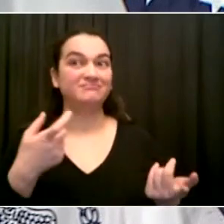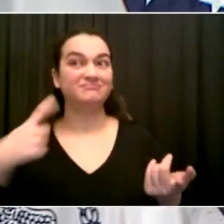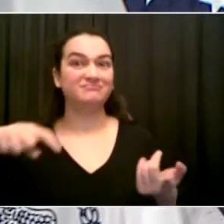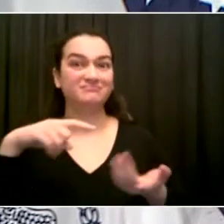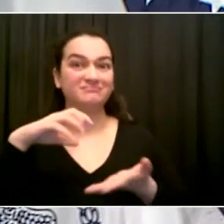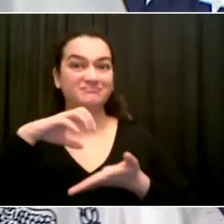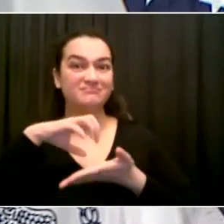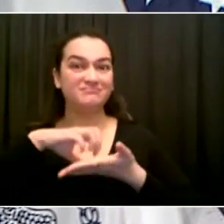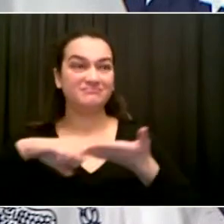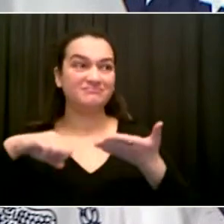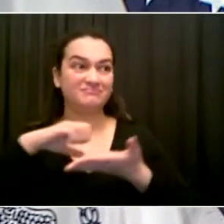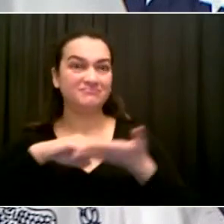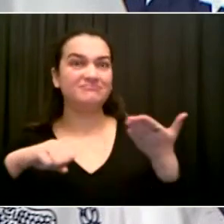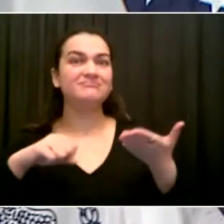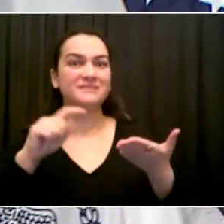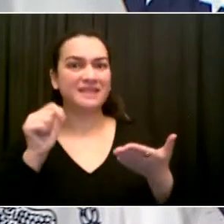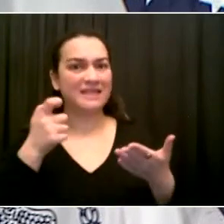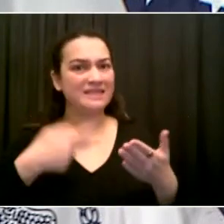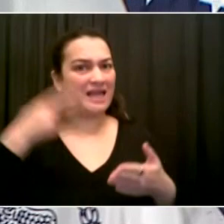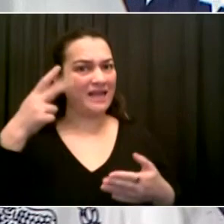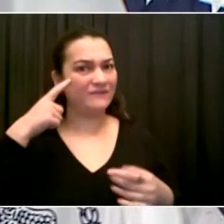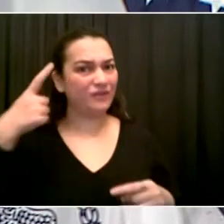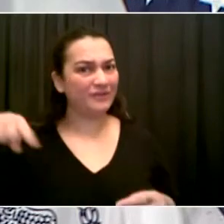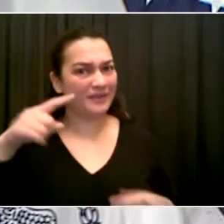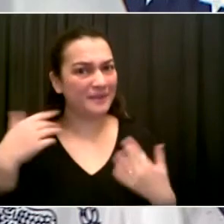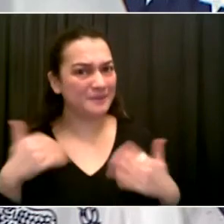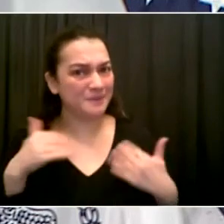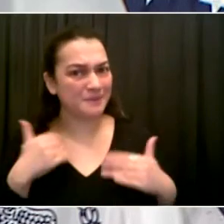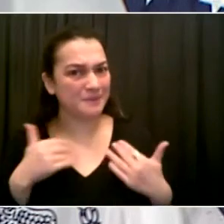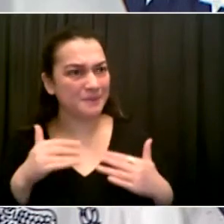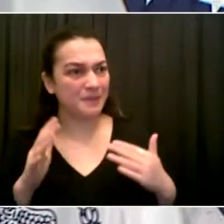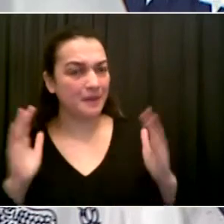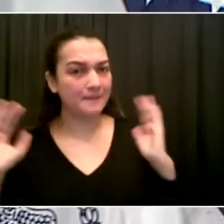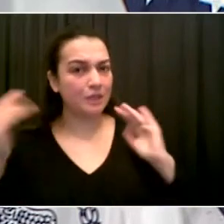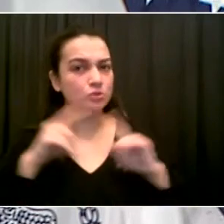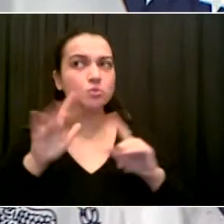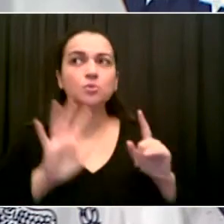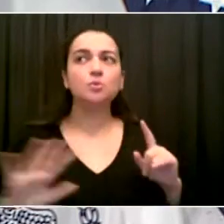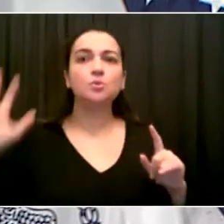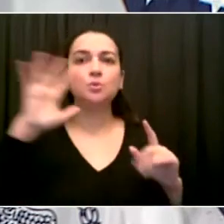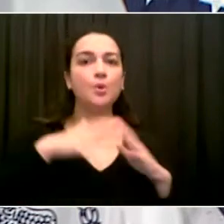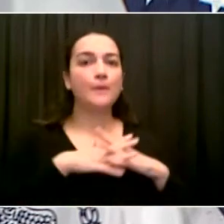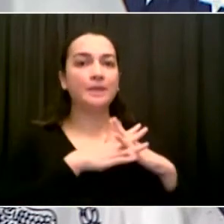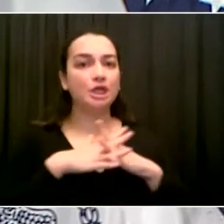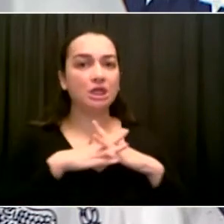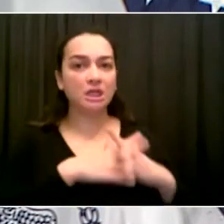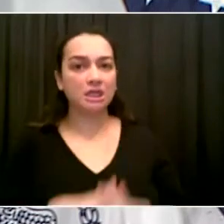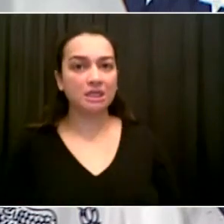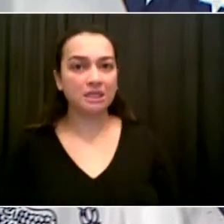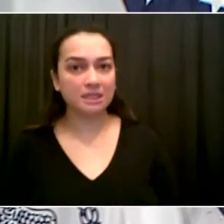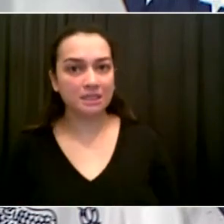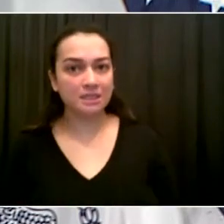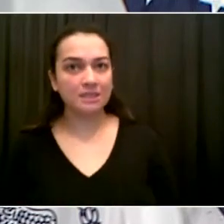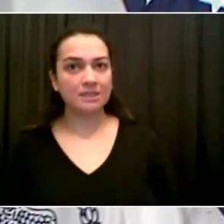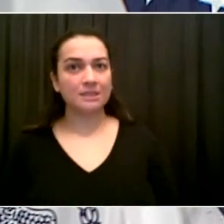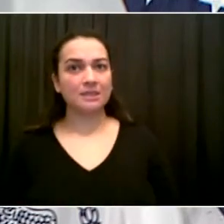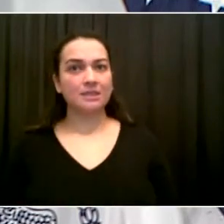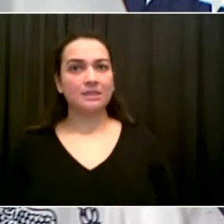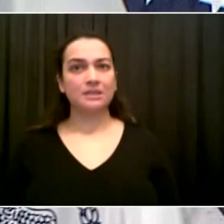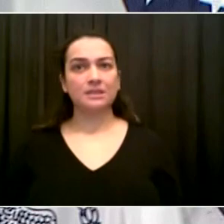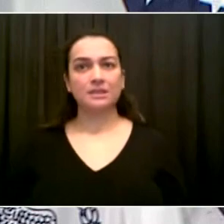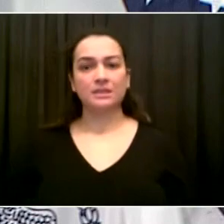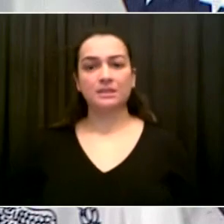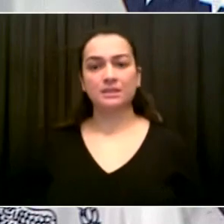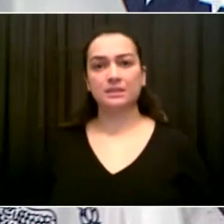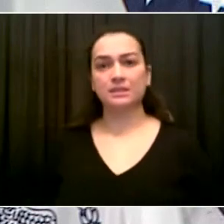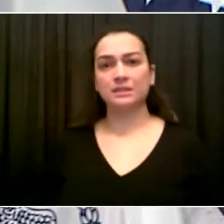Again, I've talked to a lot of people who have done very well. And I've asked them over years and years, why are they in New York City? First